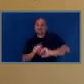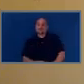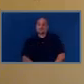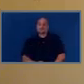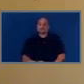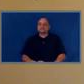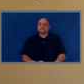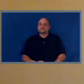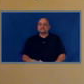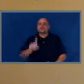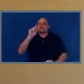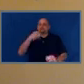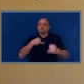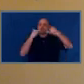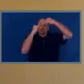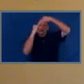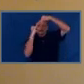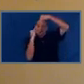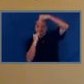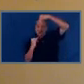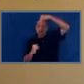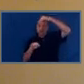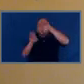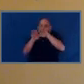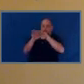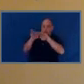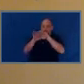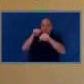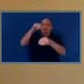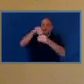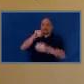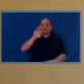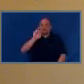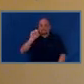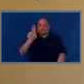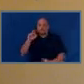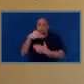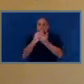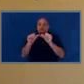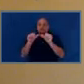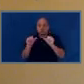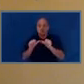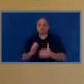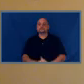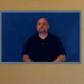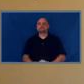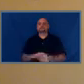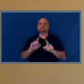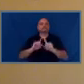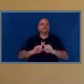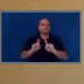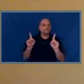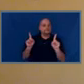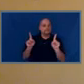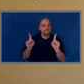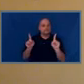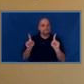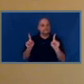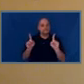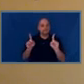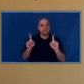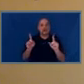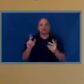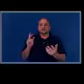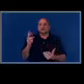lineaments, there are lines that run around Bennu in some spots. but there's macroporosity.